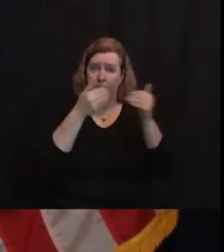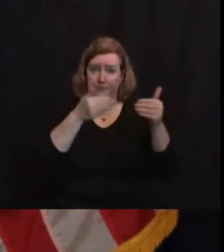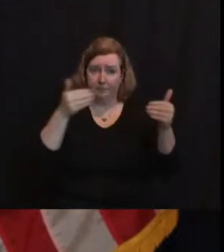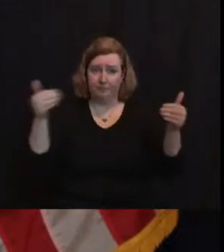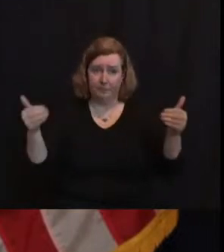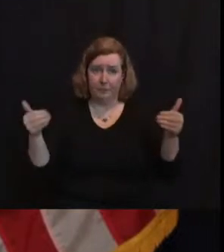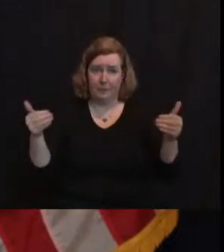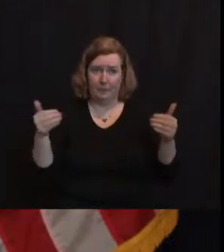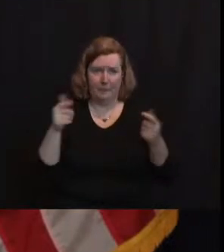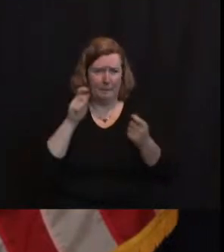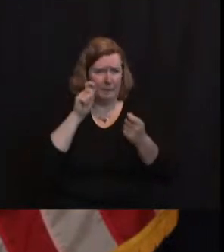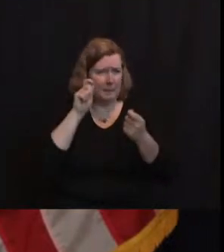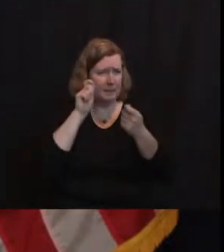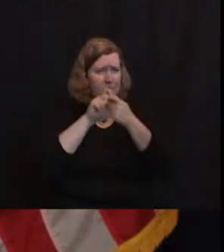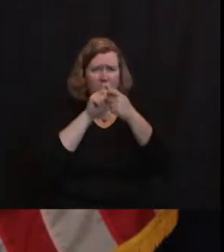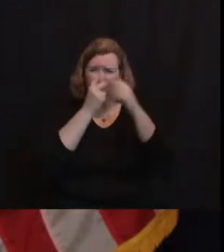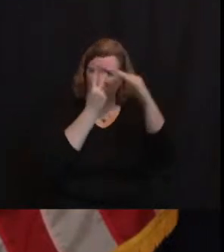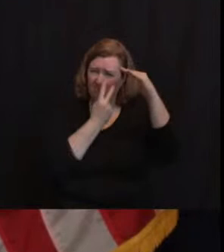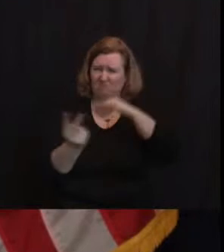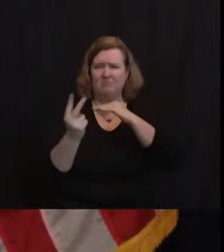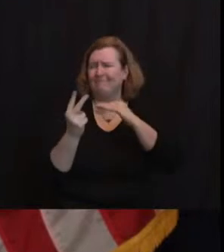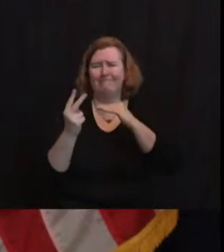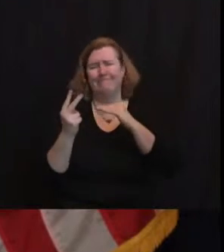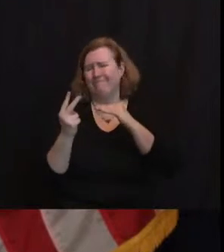per se. It's about